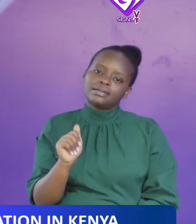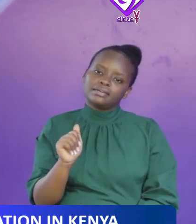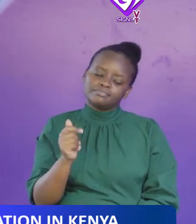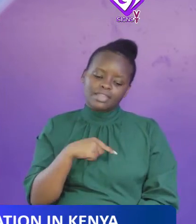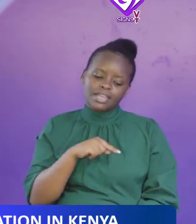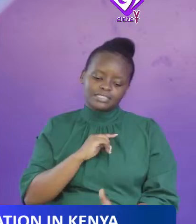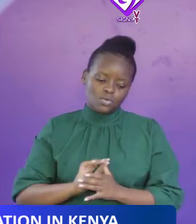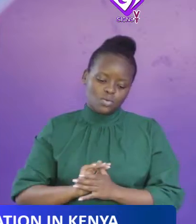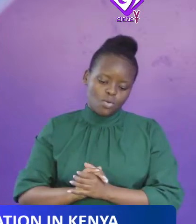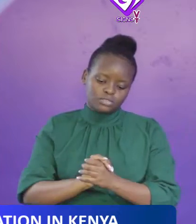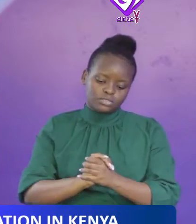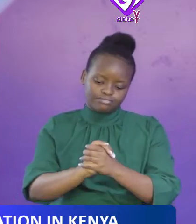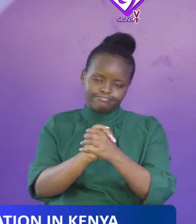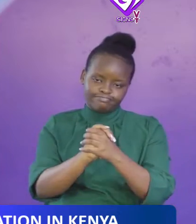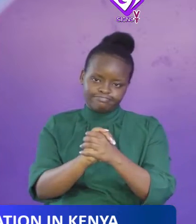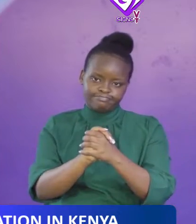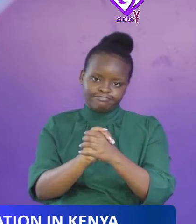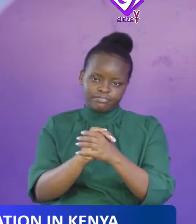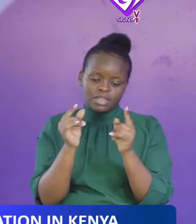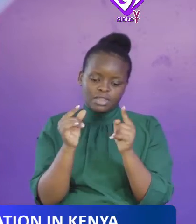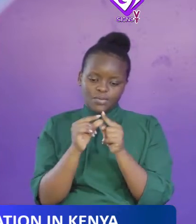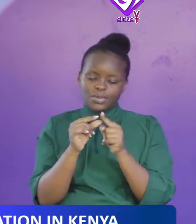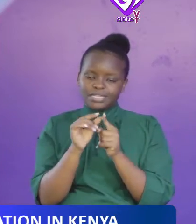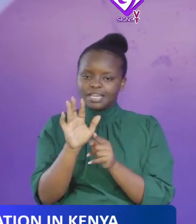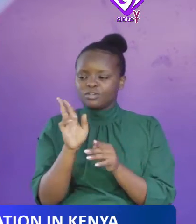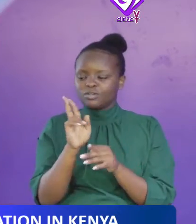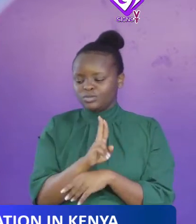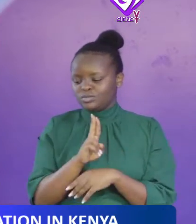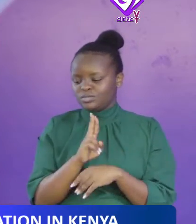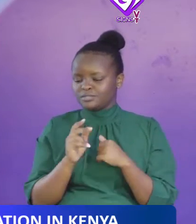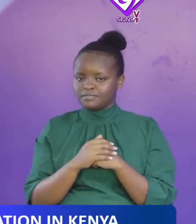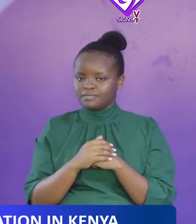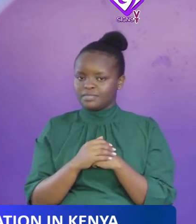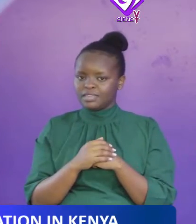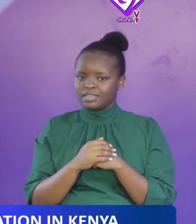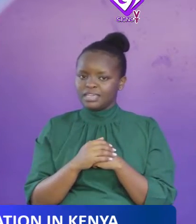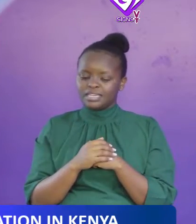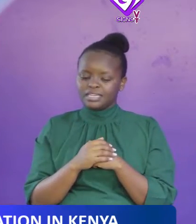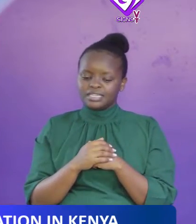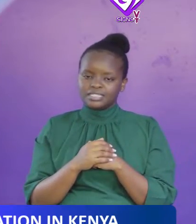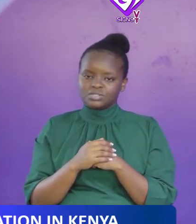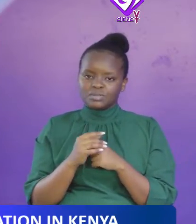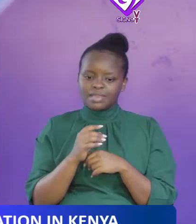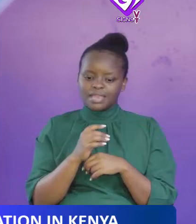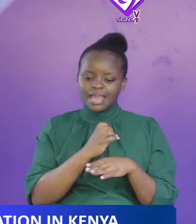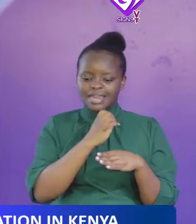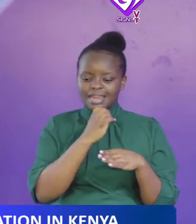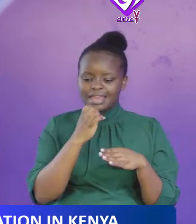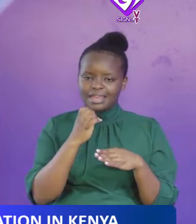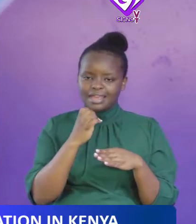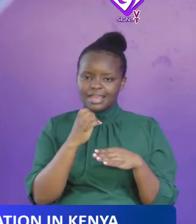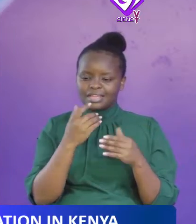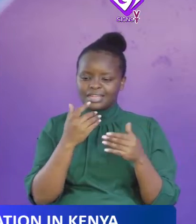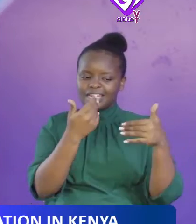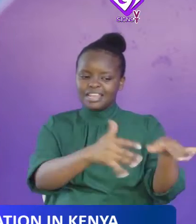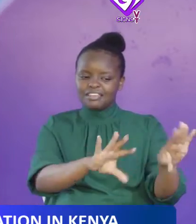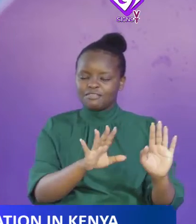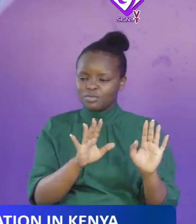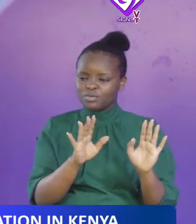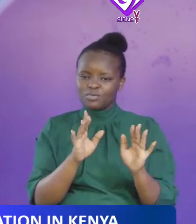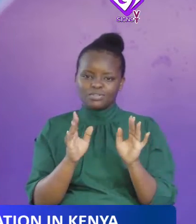your hand. Let me use the words you used earlier. It will be an end-to-end game. We won't leave you on the road. Whether